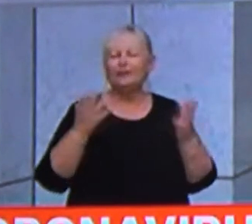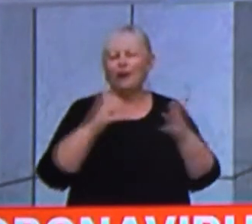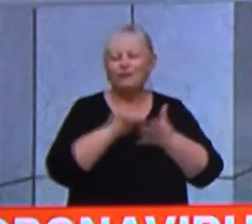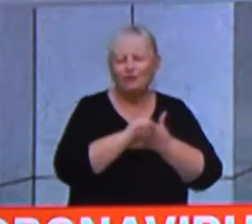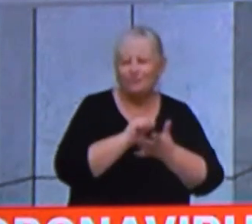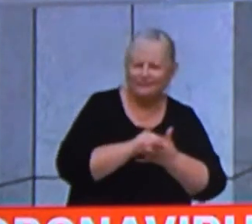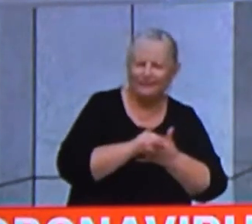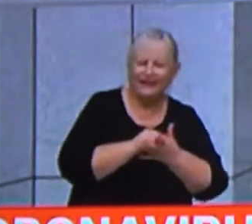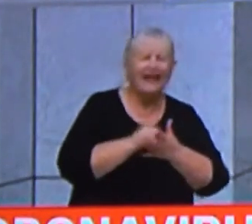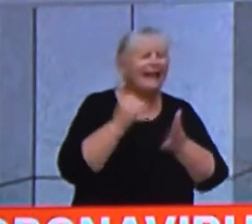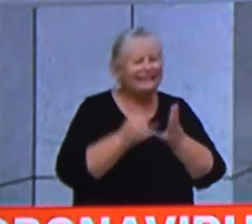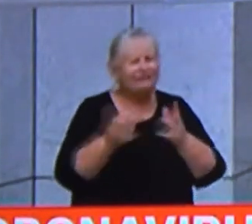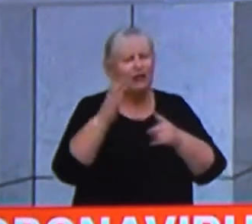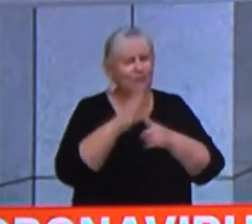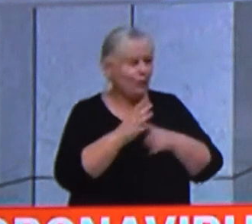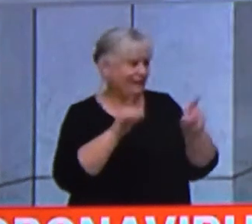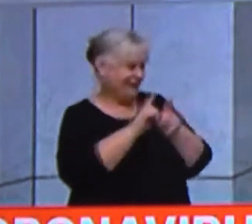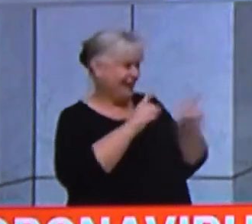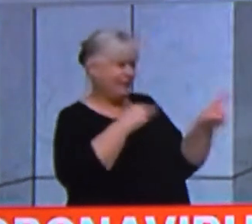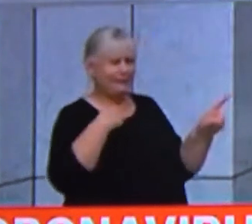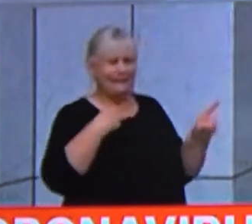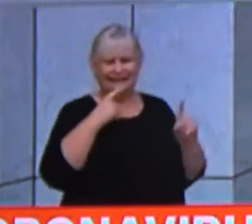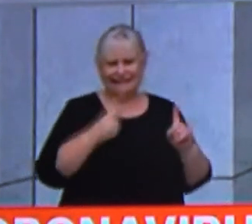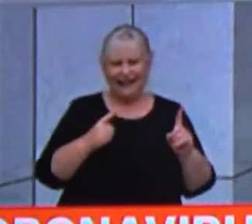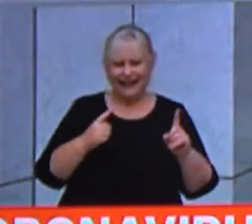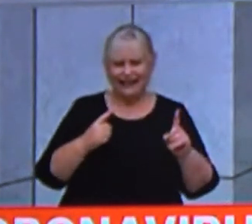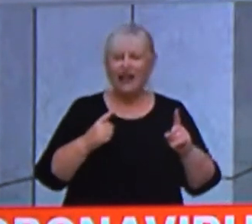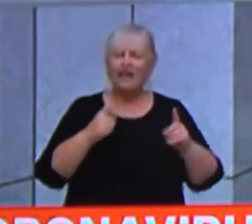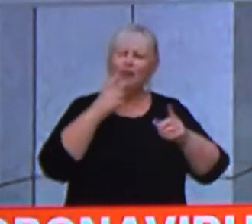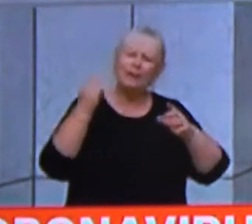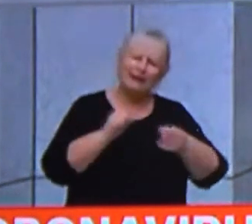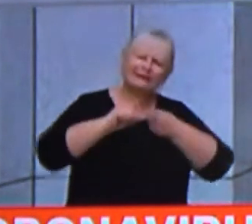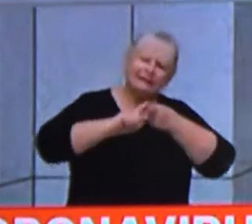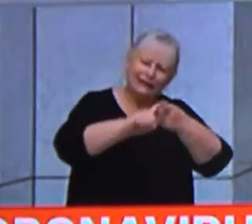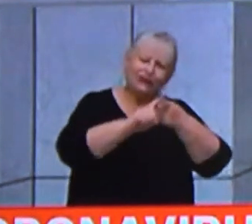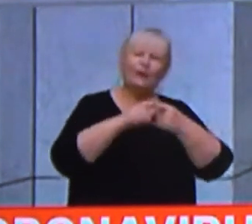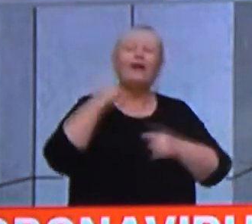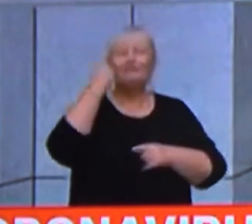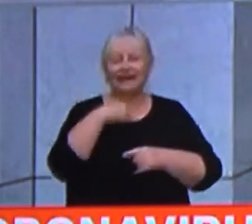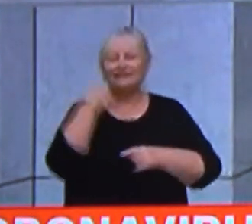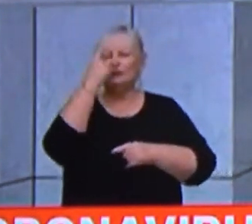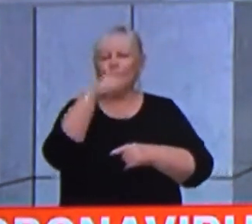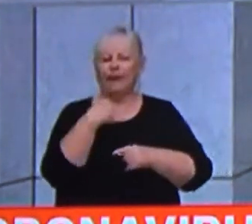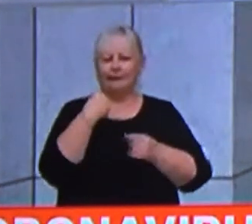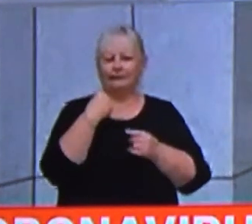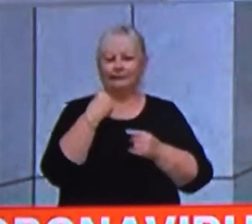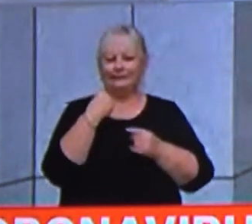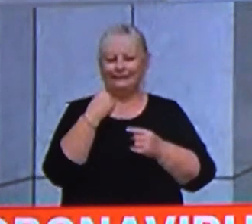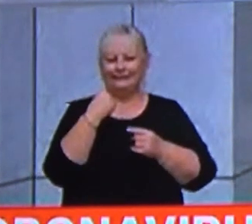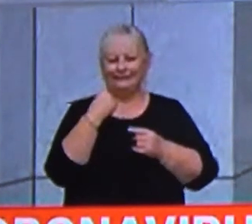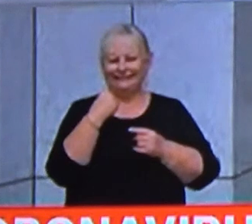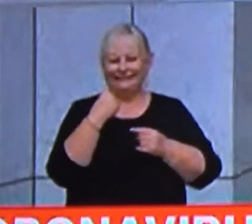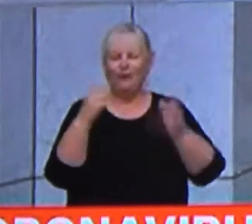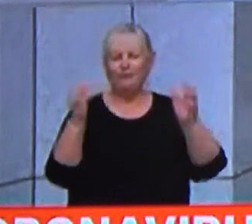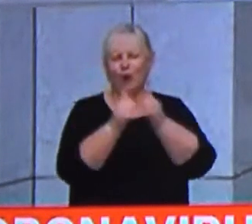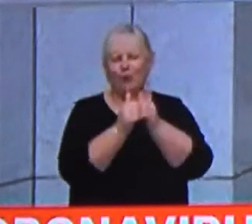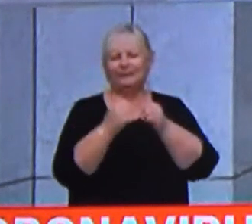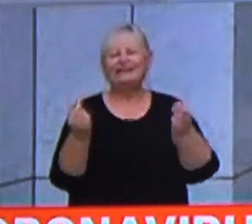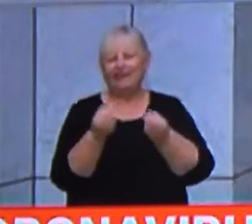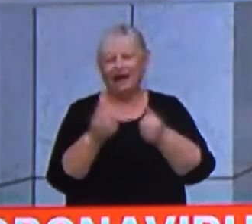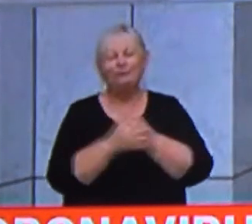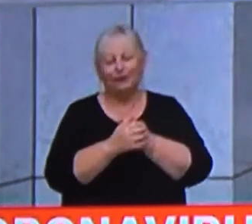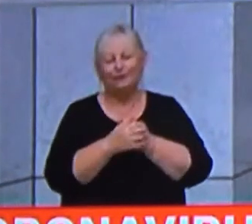fear. As our Prime Minister has said, home is not always safe. If only it could be. That is